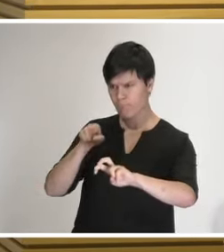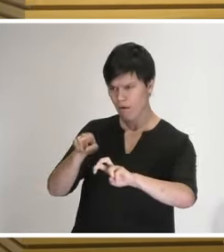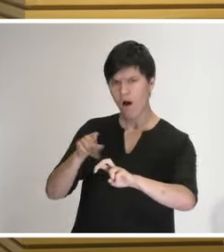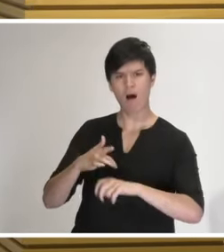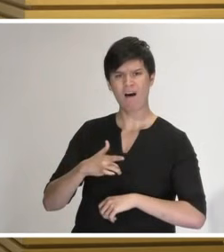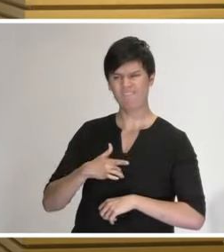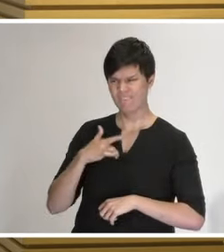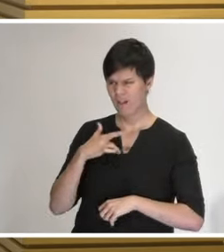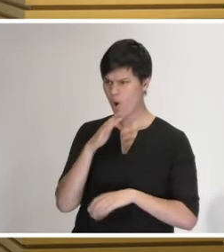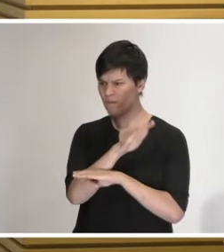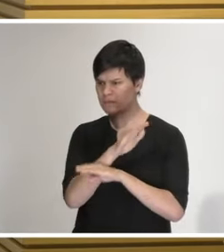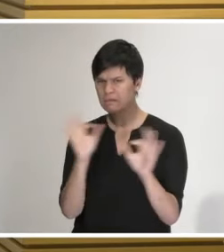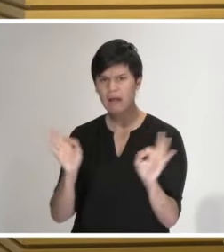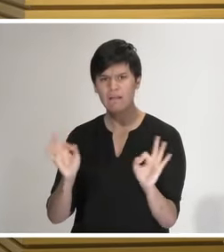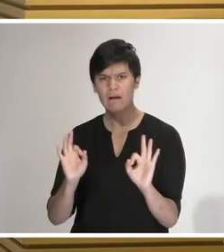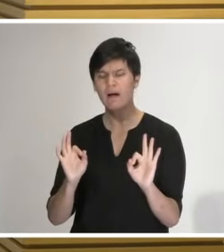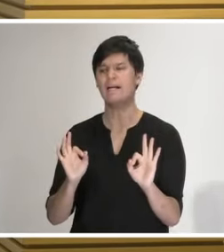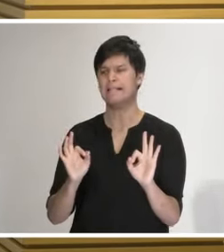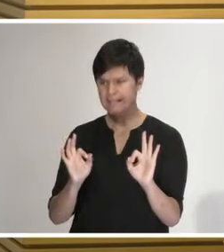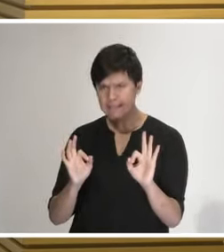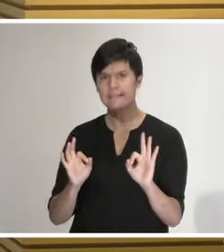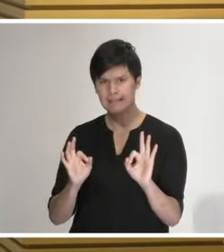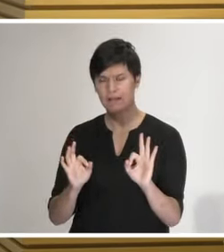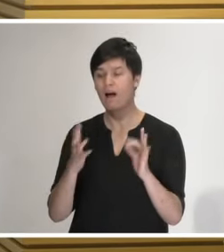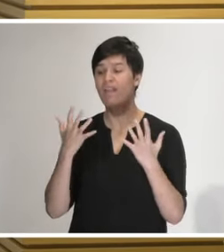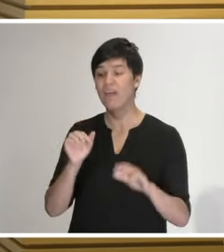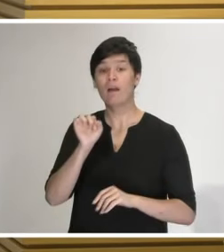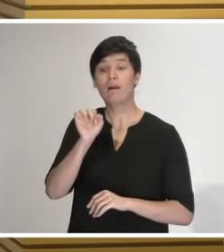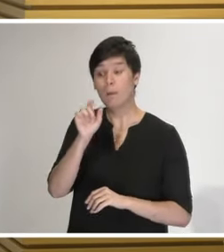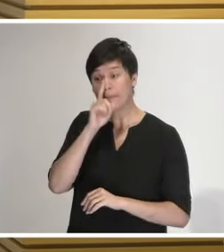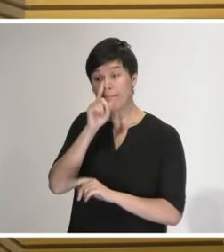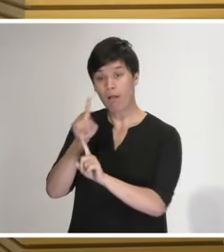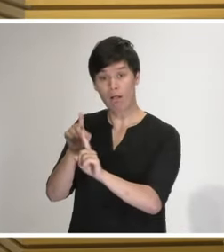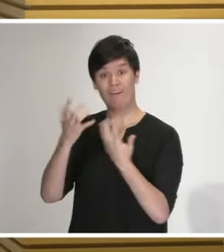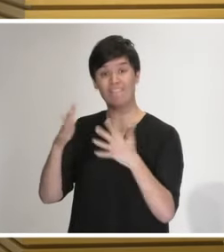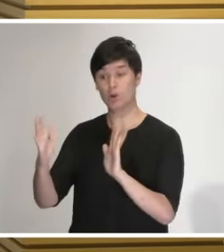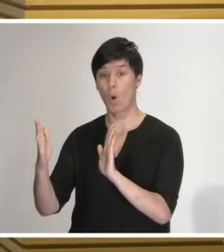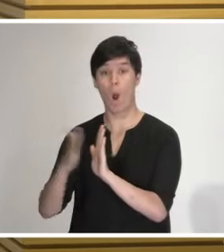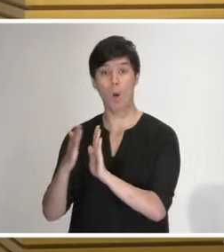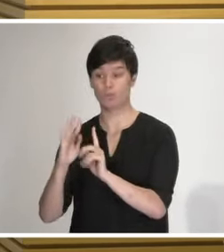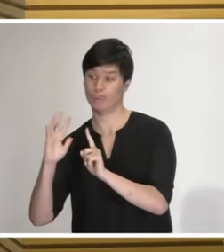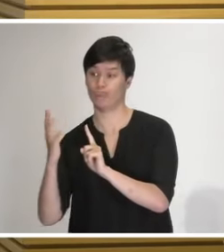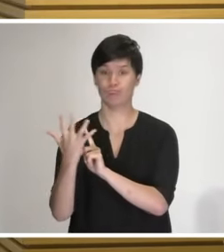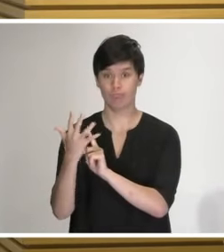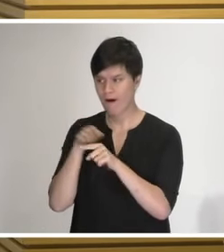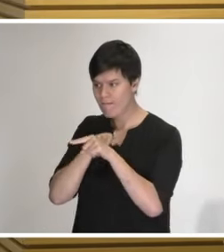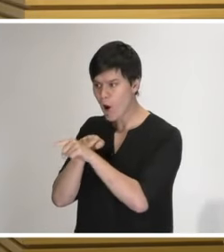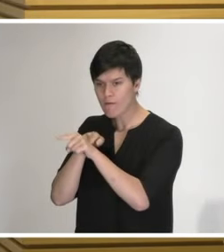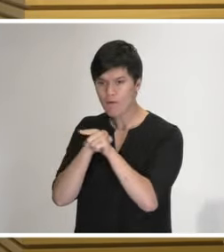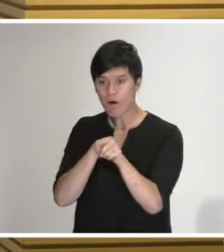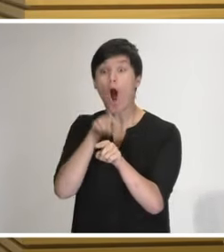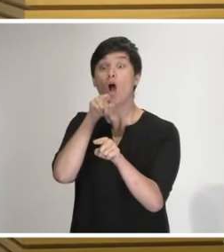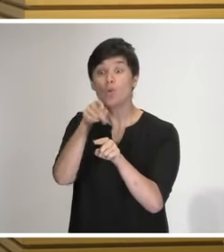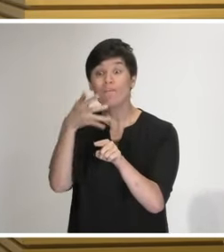be an apparent source, and then afterwards, after further contact tracing has been done, we've been able to make a link between a case who